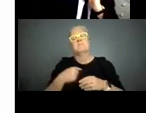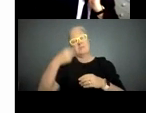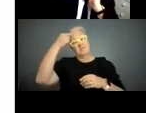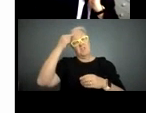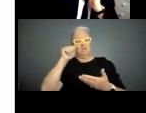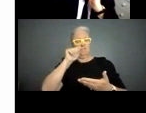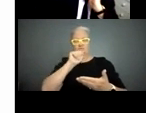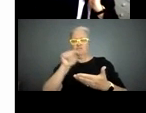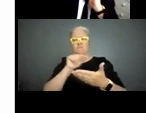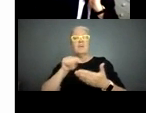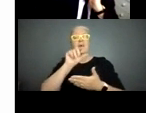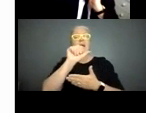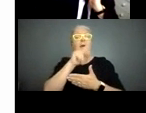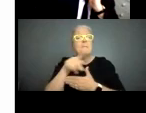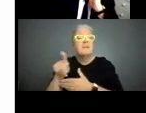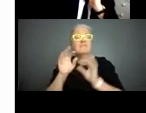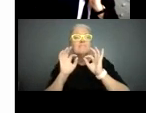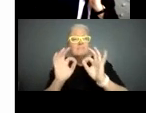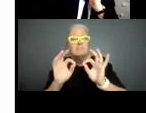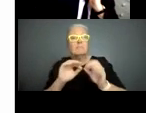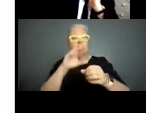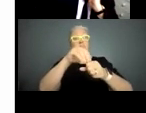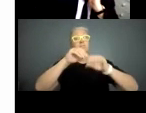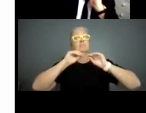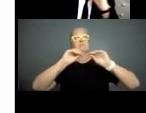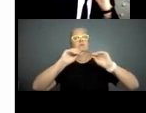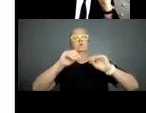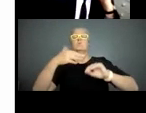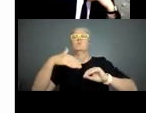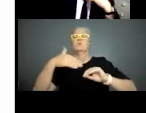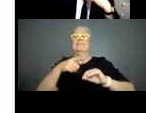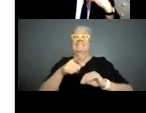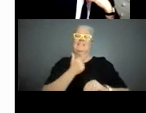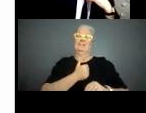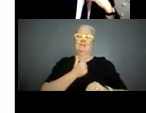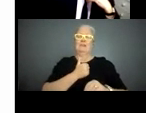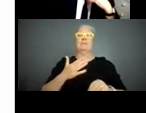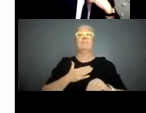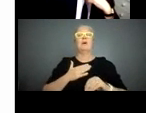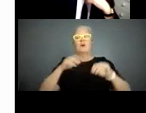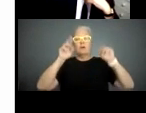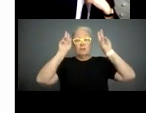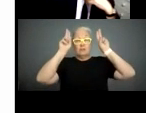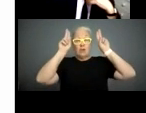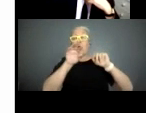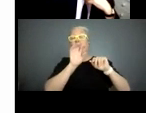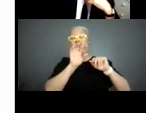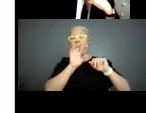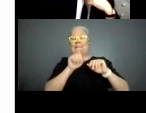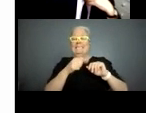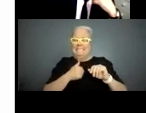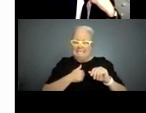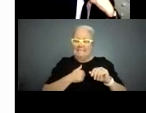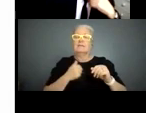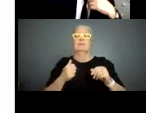Special ed's inclusive training is necessary. Sorry, can't shut my dog up from here. Right. I think one of the things we